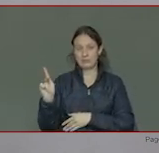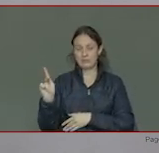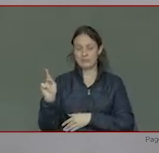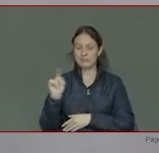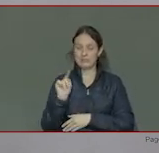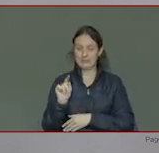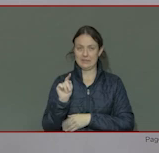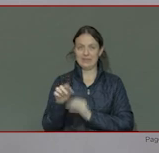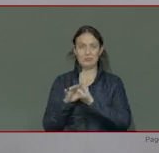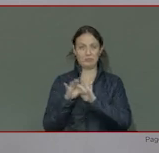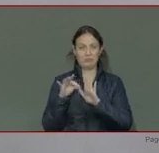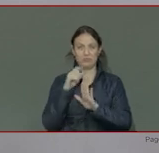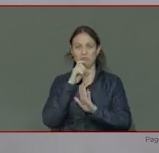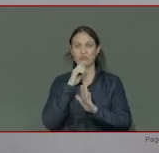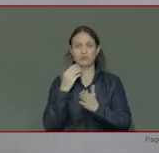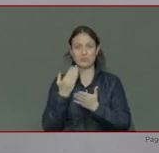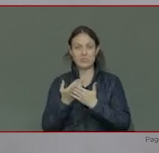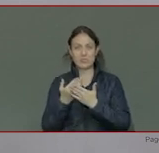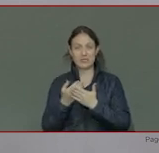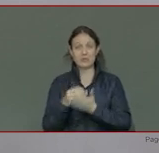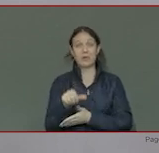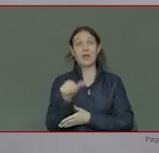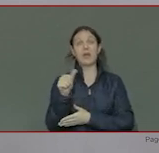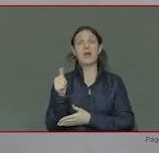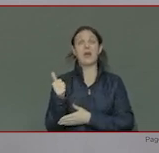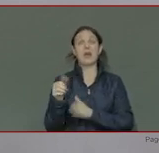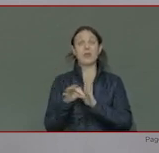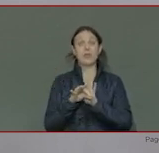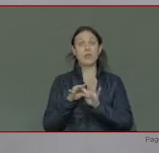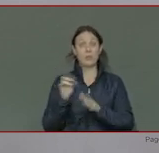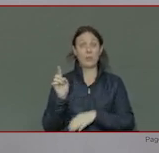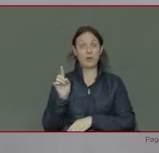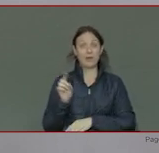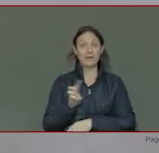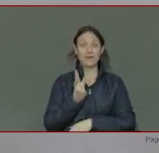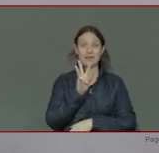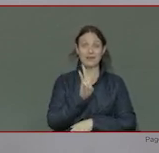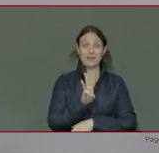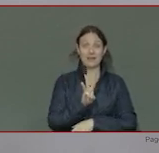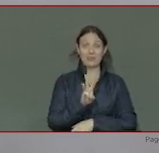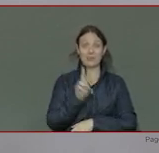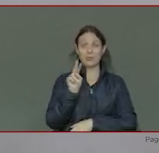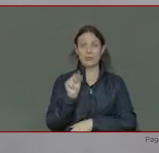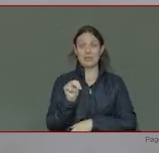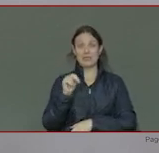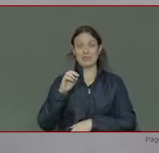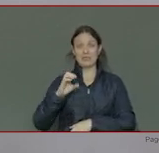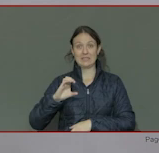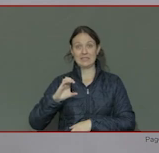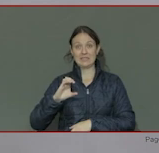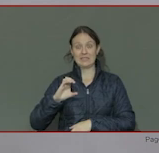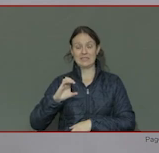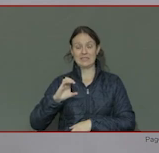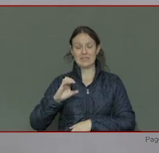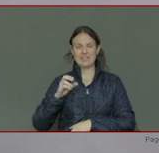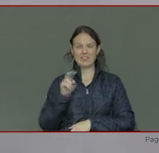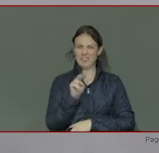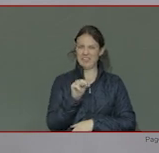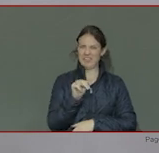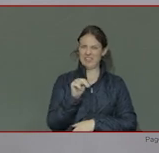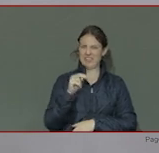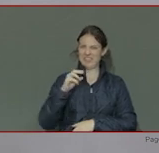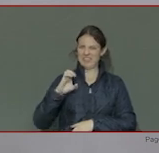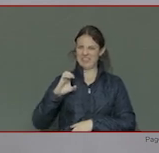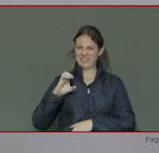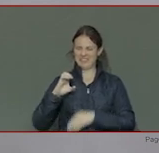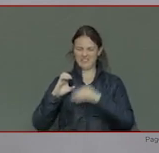one that you can use. The other one that you can use is WNC. Now, just about NC,